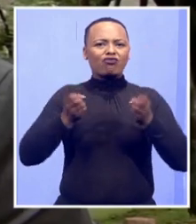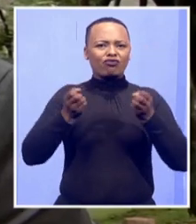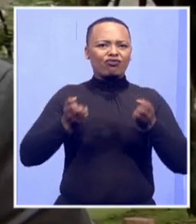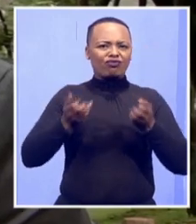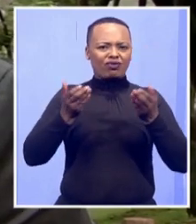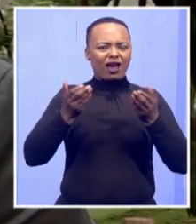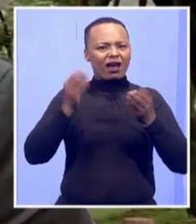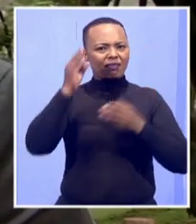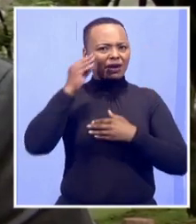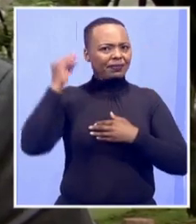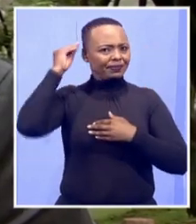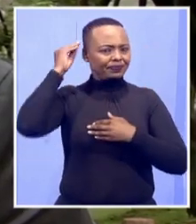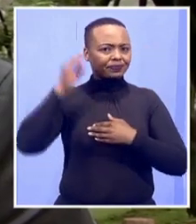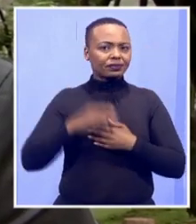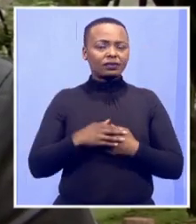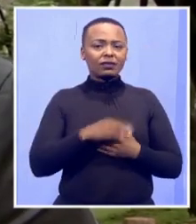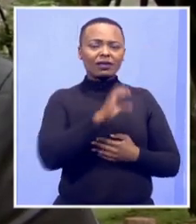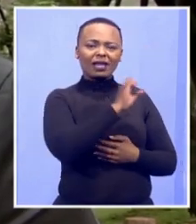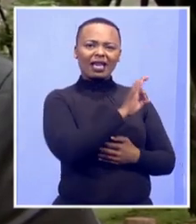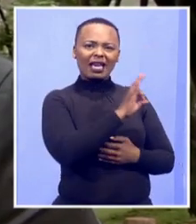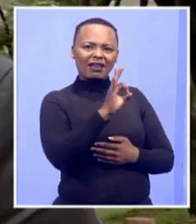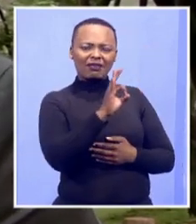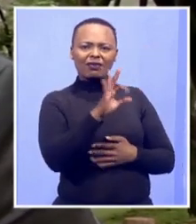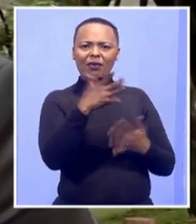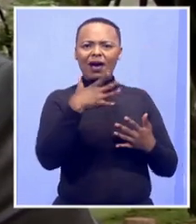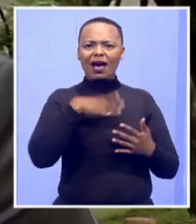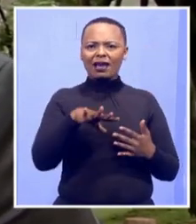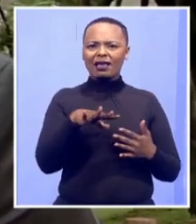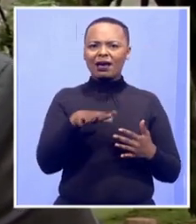fielding a candidate from the Economic Freedom Fighters or any other party.